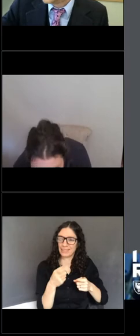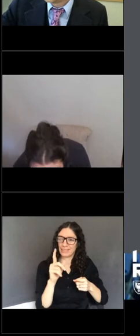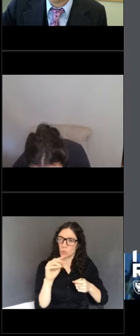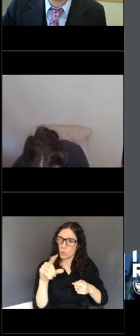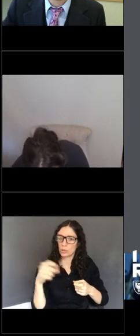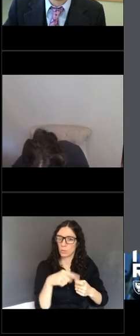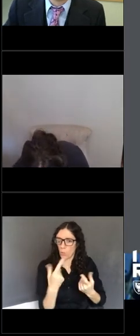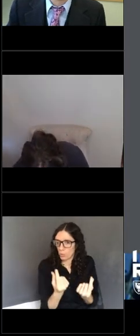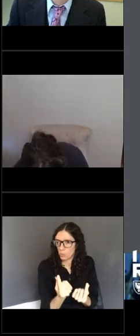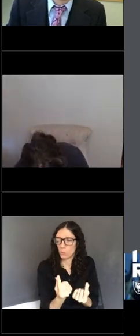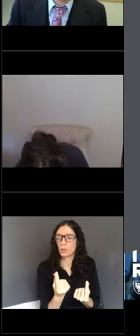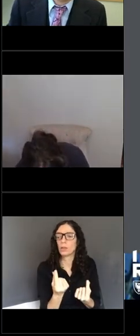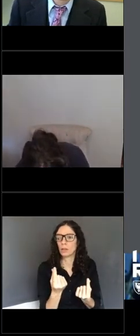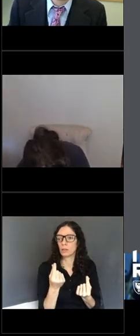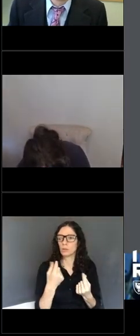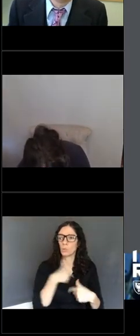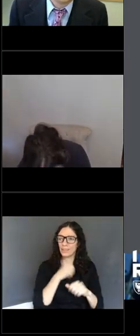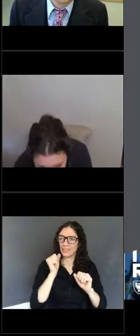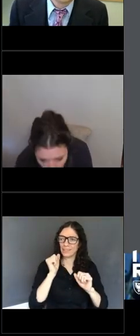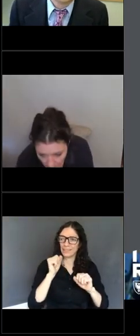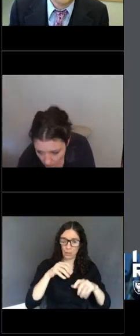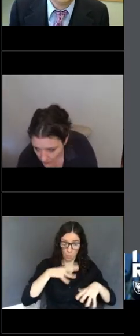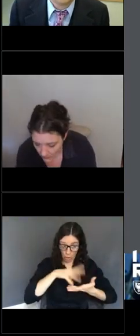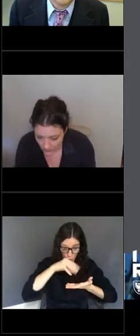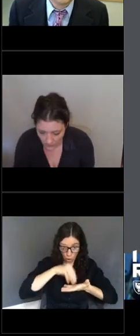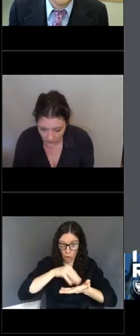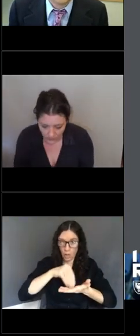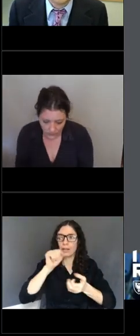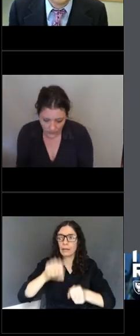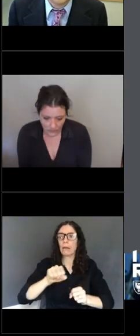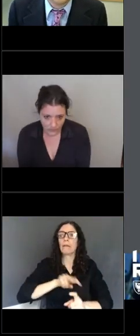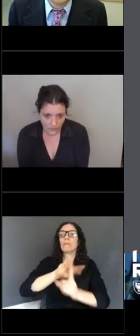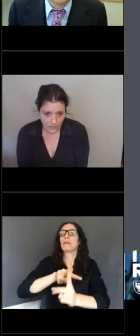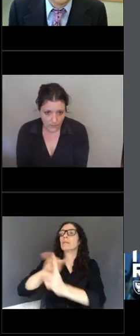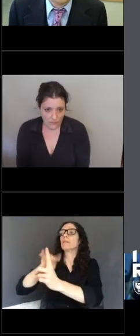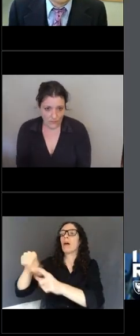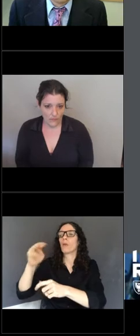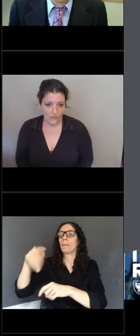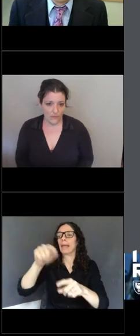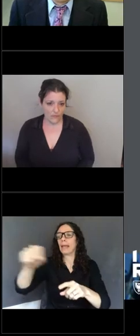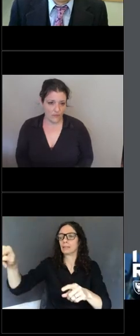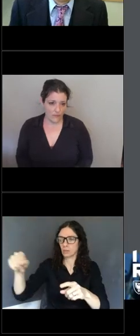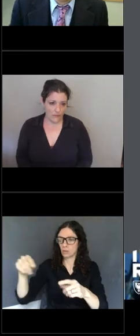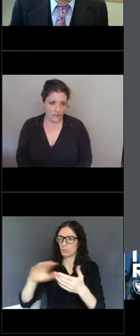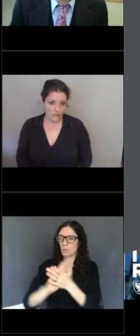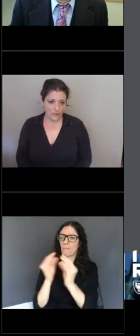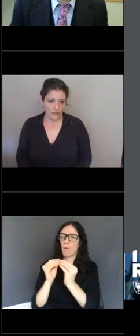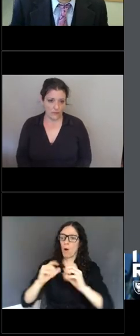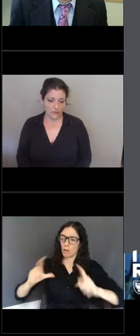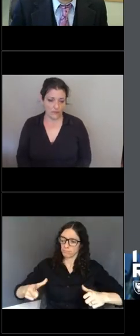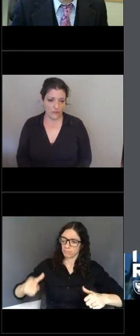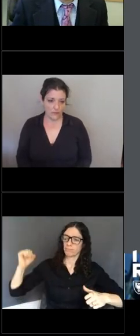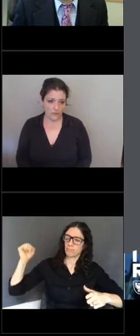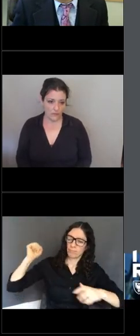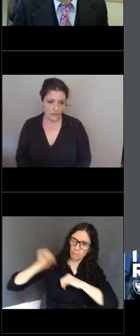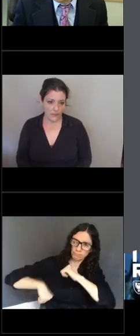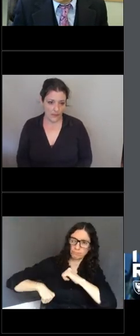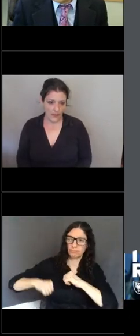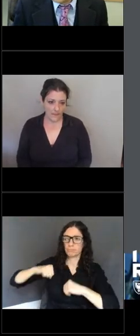to be able to translate this knowledge and to put into action and help the MPAs better protect themselves. Within